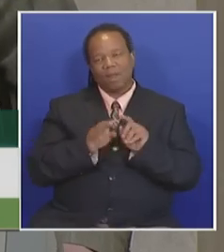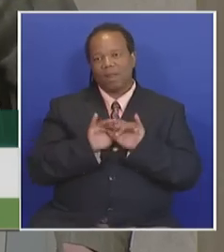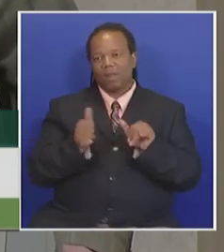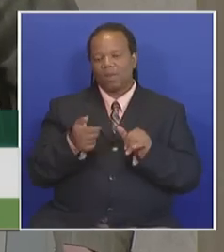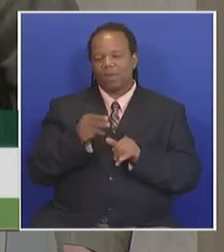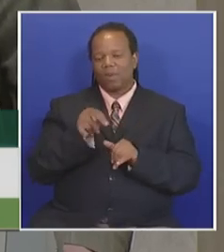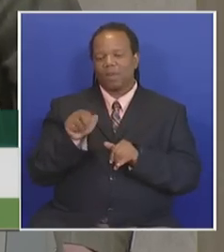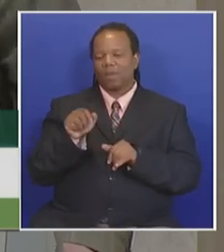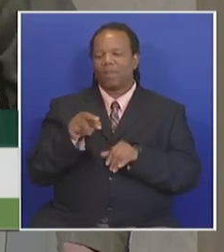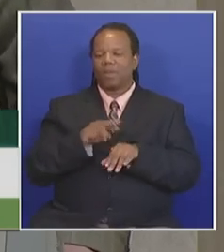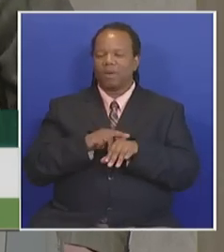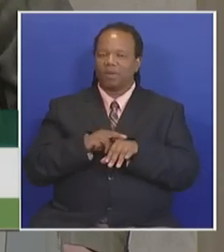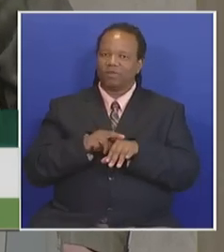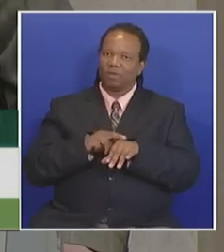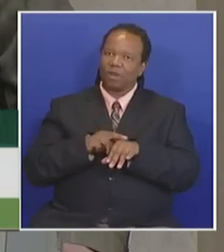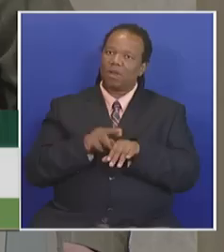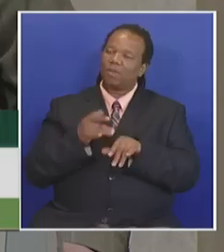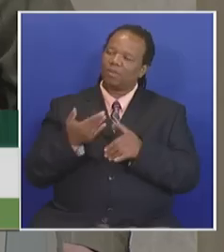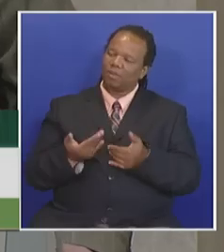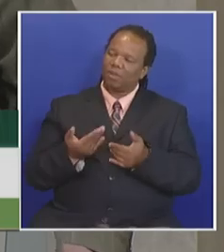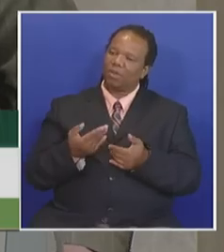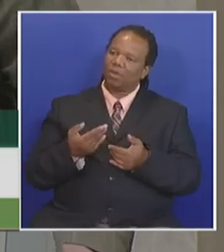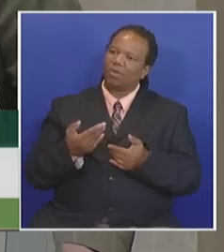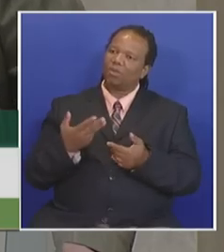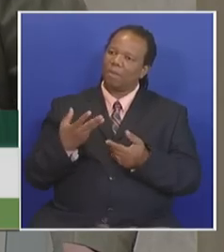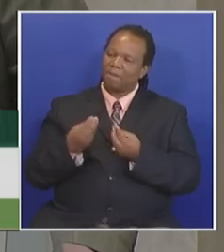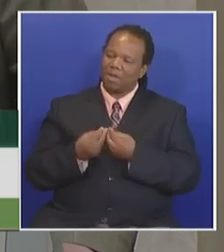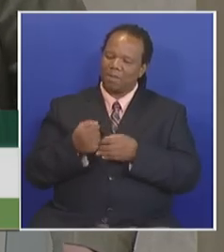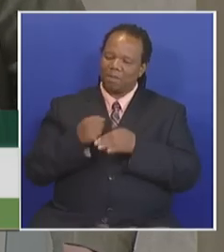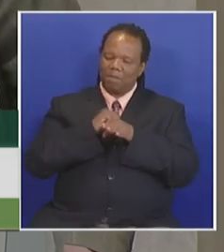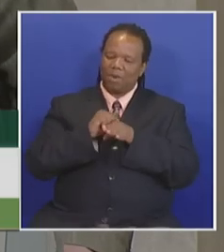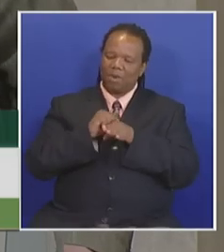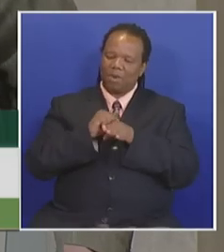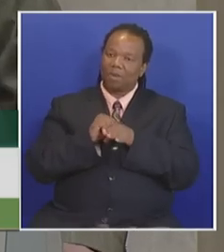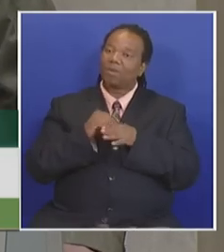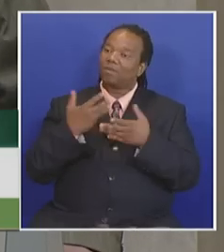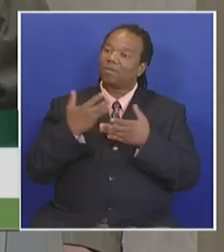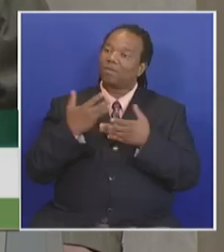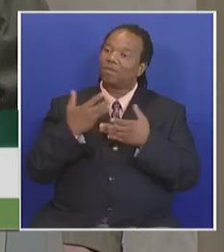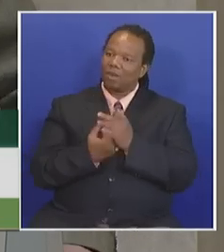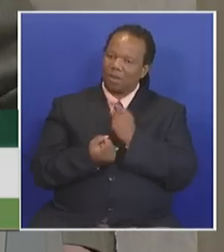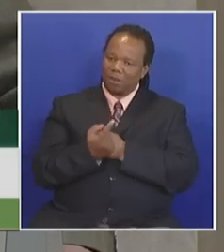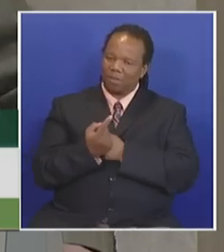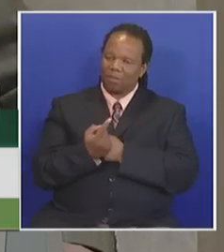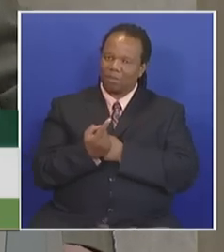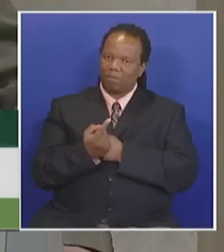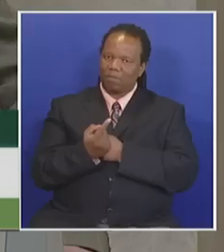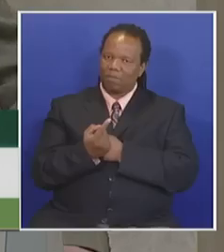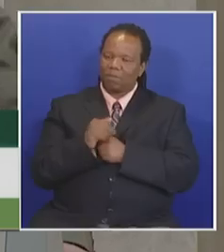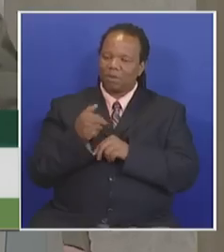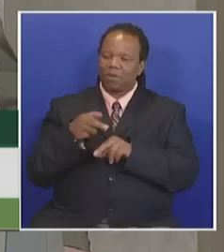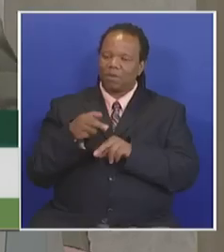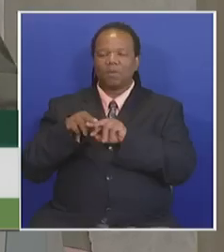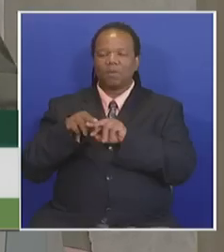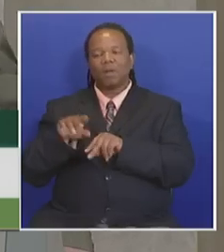non-racialism as a South African reality. It can be done. Let's remind ourselves that the